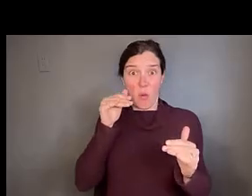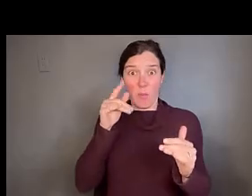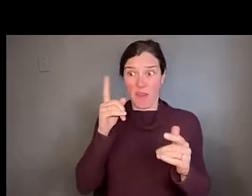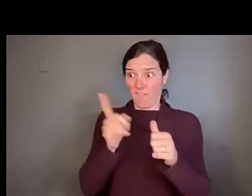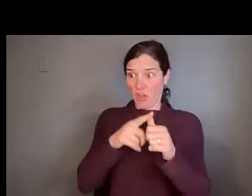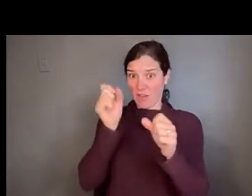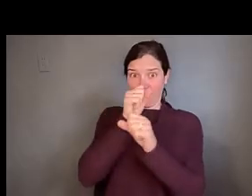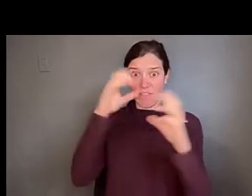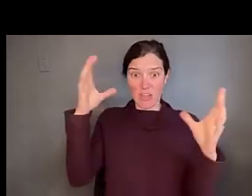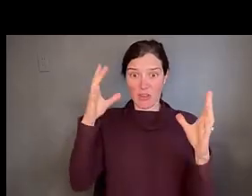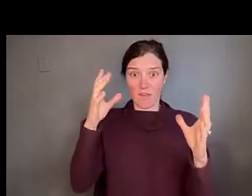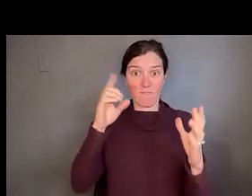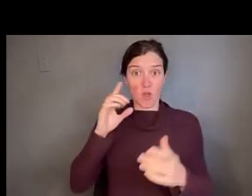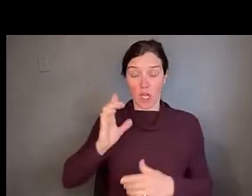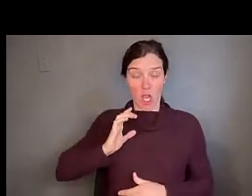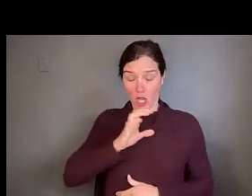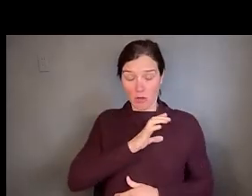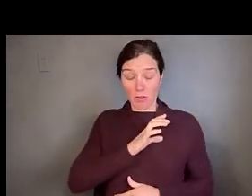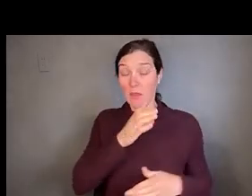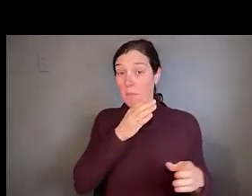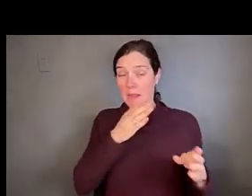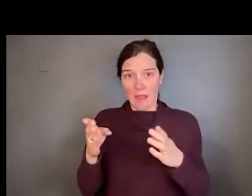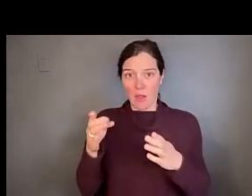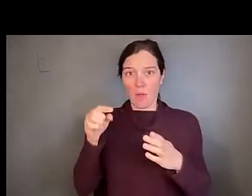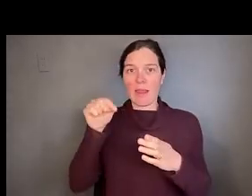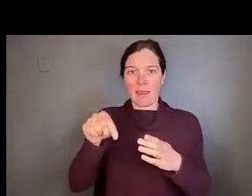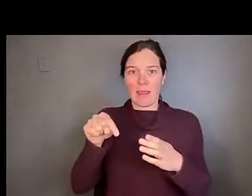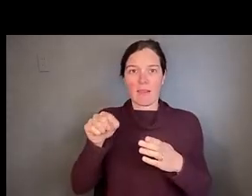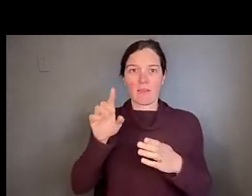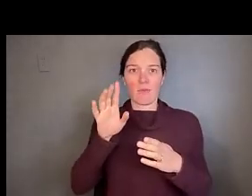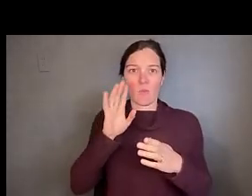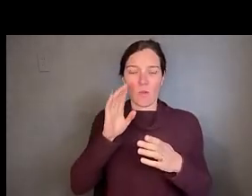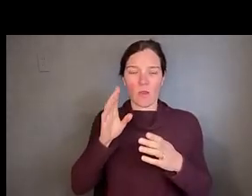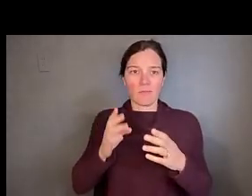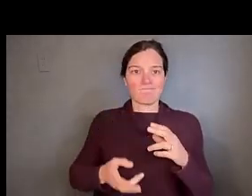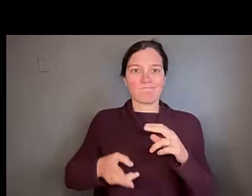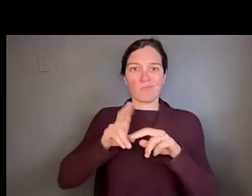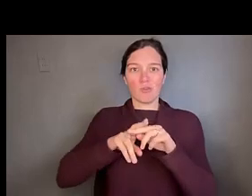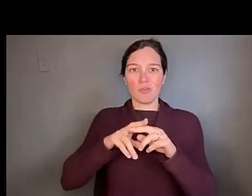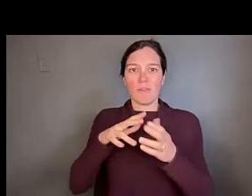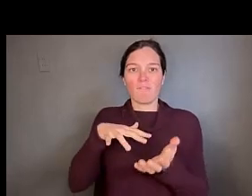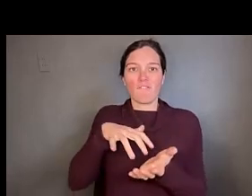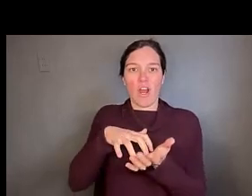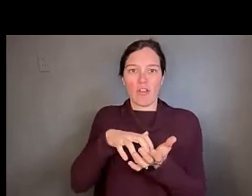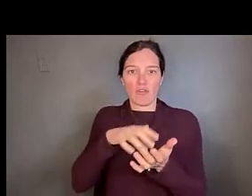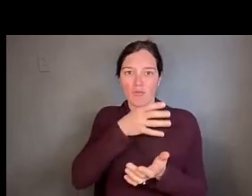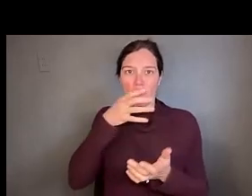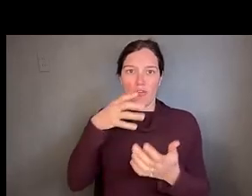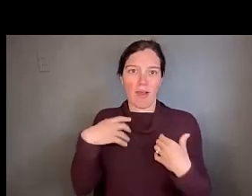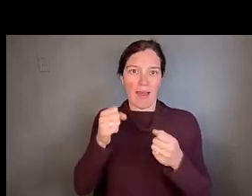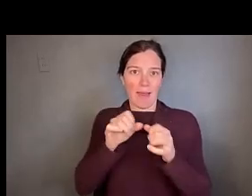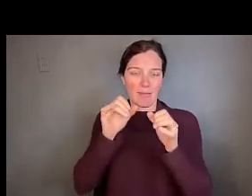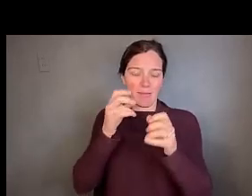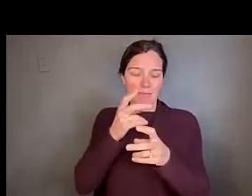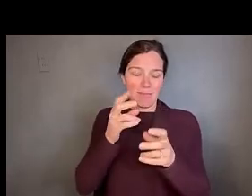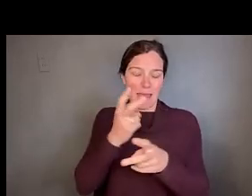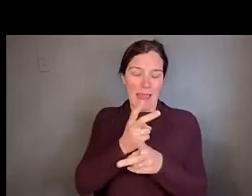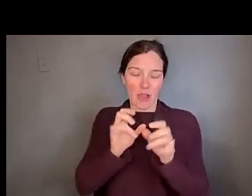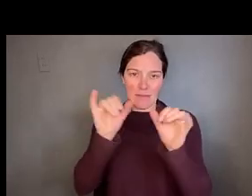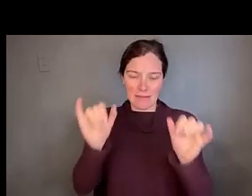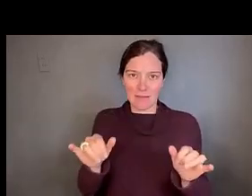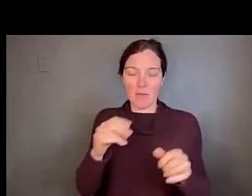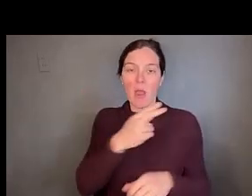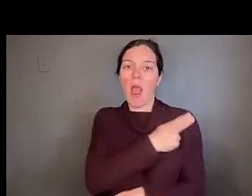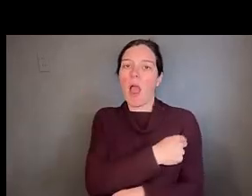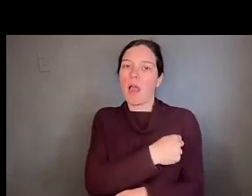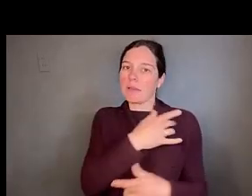vision of Congress was, we want to prop up fragile rural healthcare systems. Hospitals